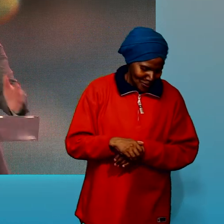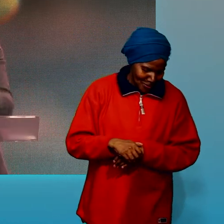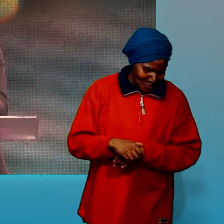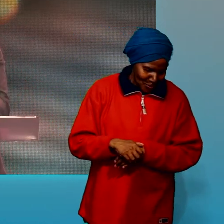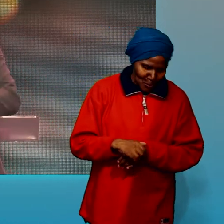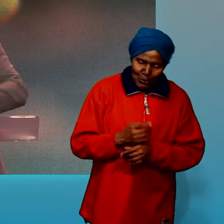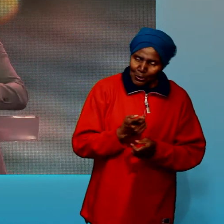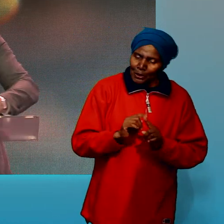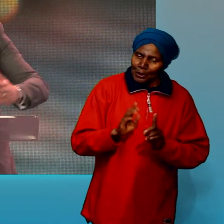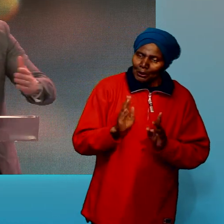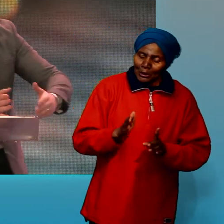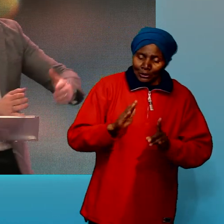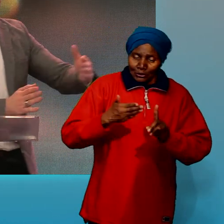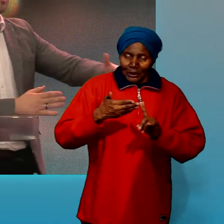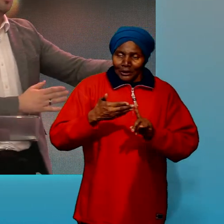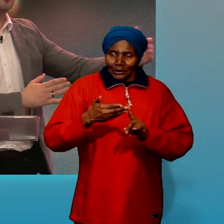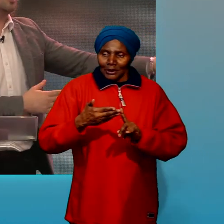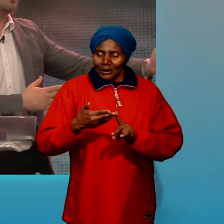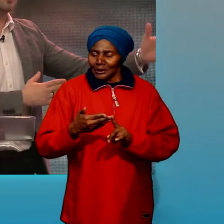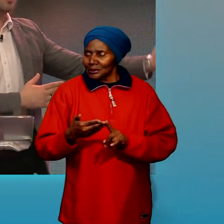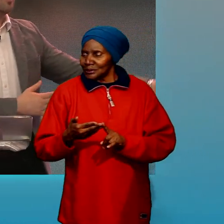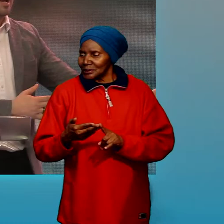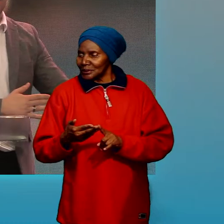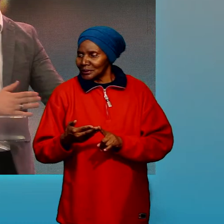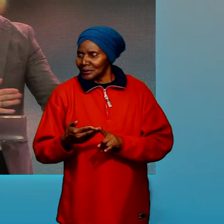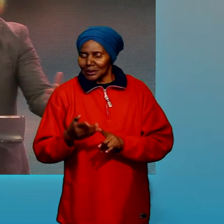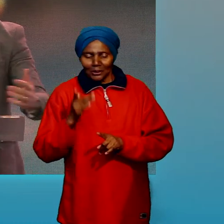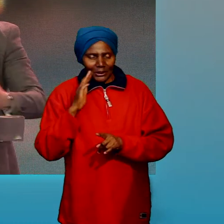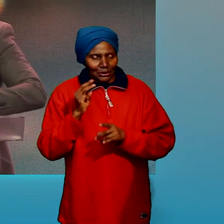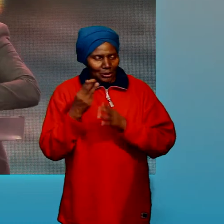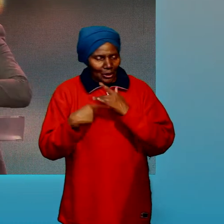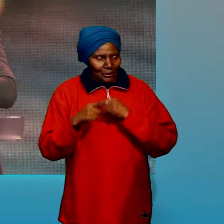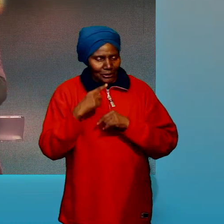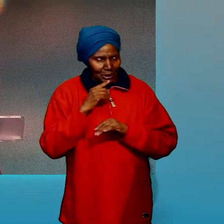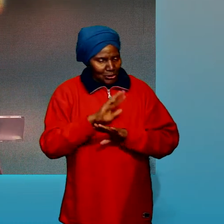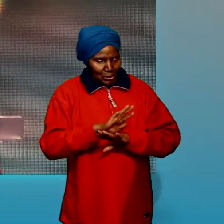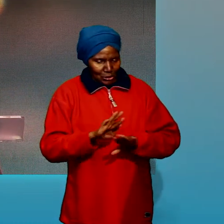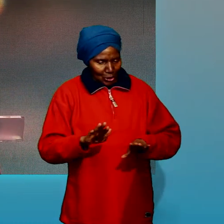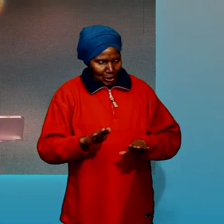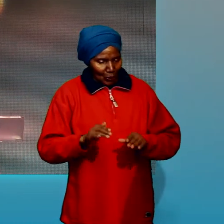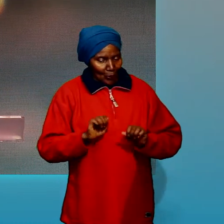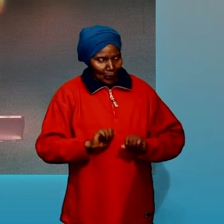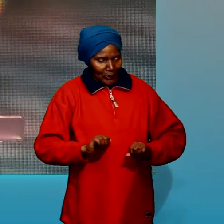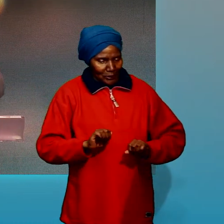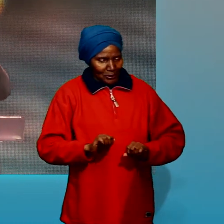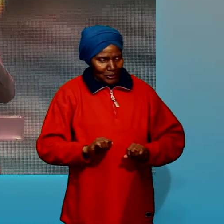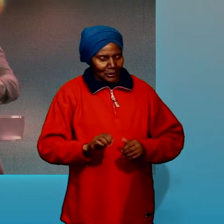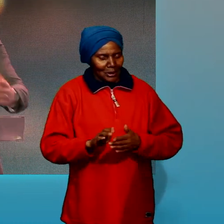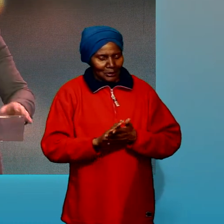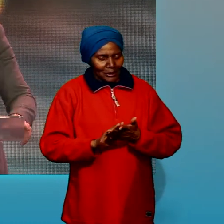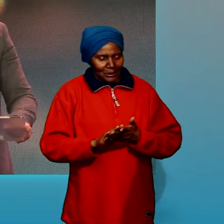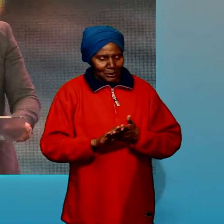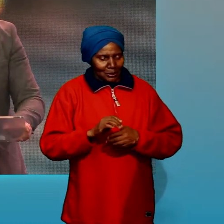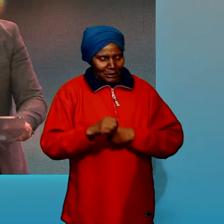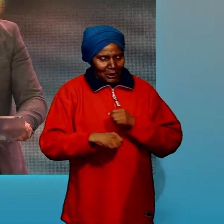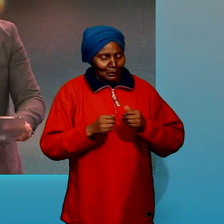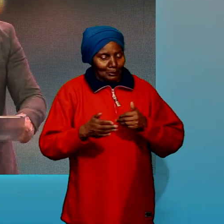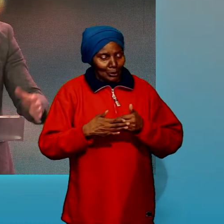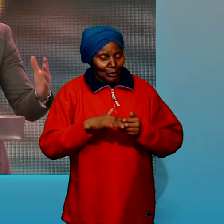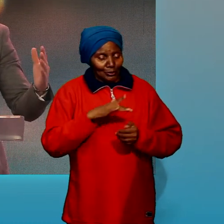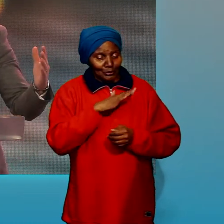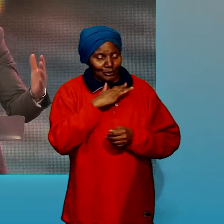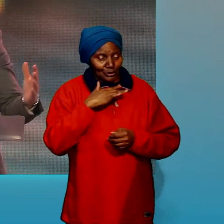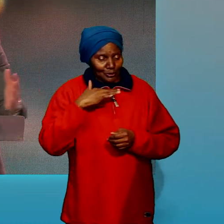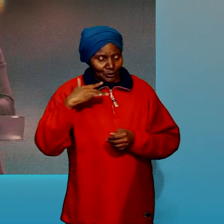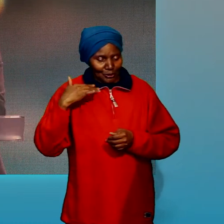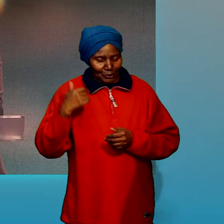We have to recognize every time God cuts us back, it's so that we grow and bear more fruit. He's